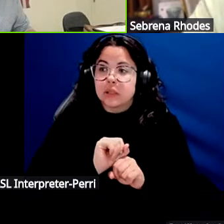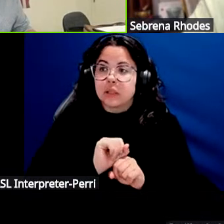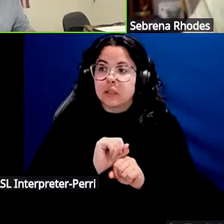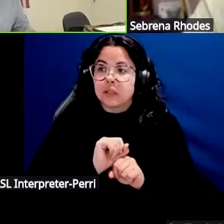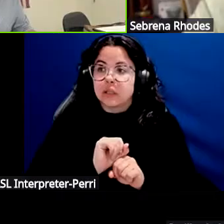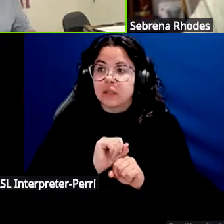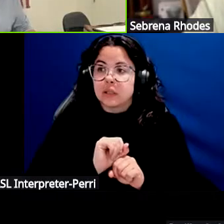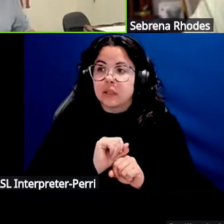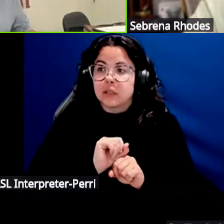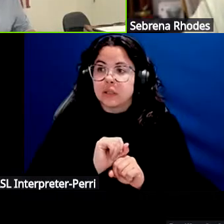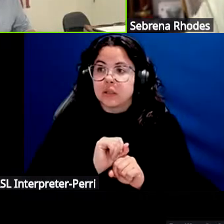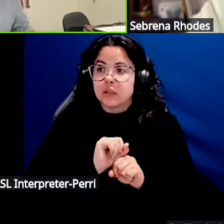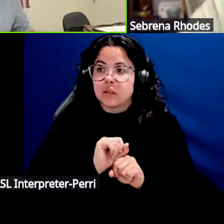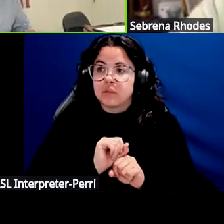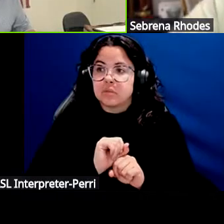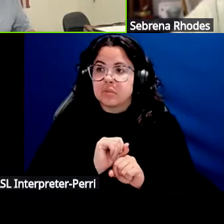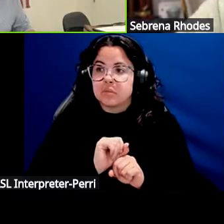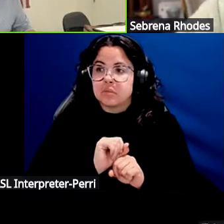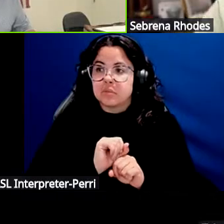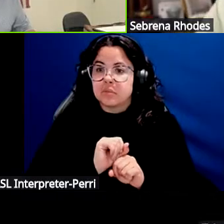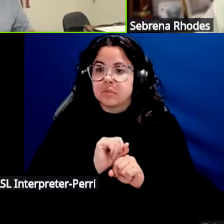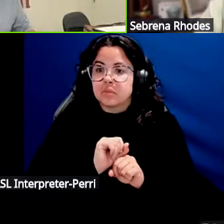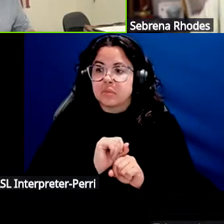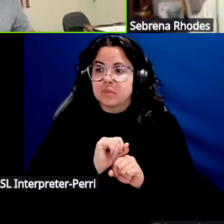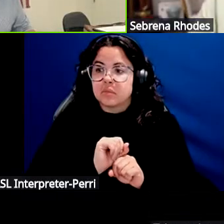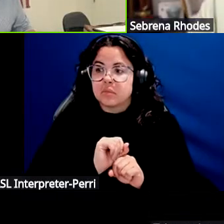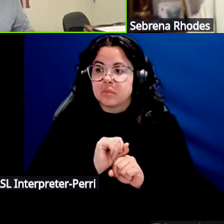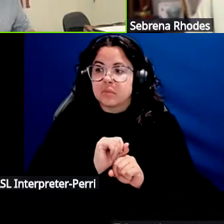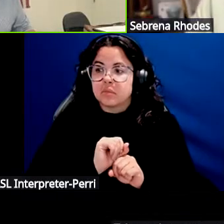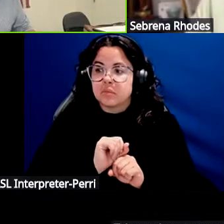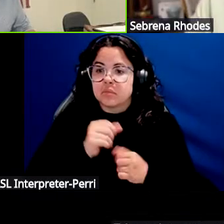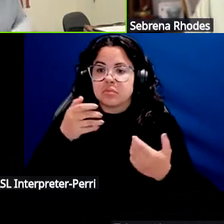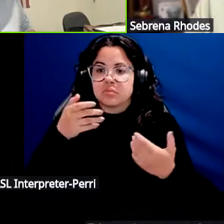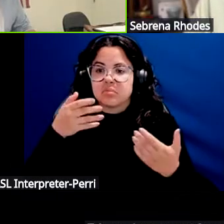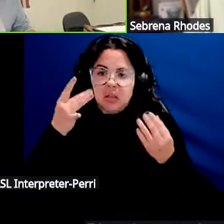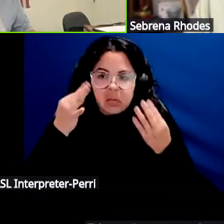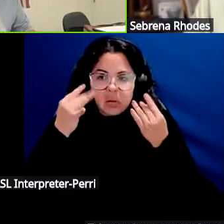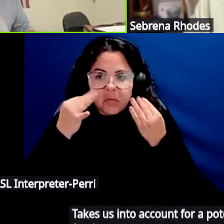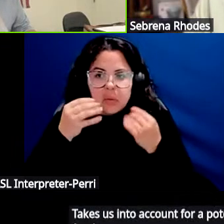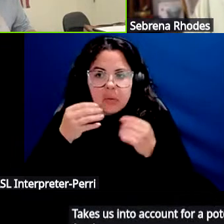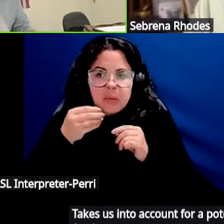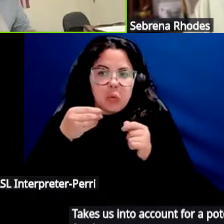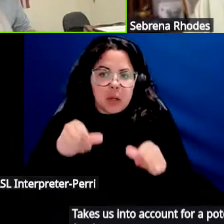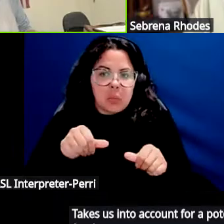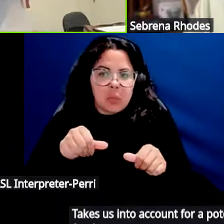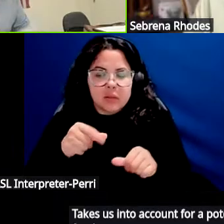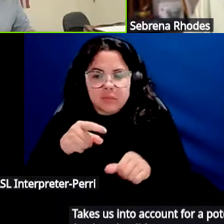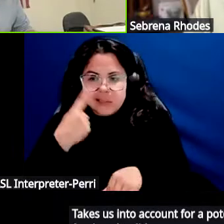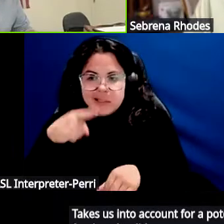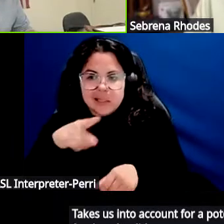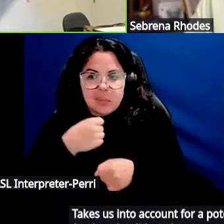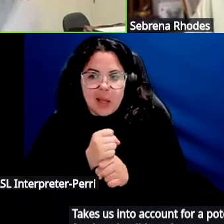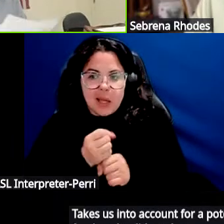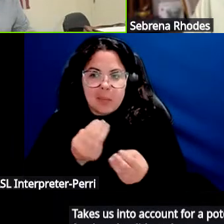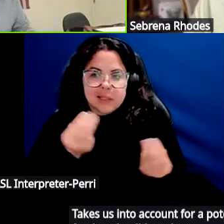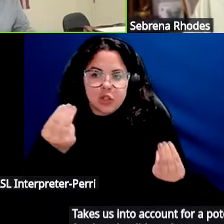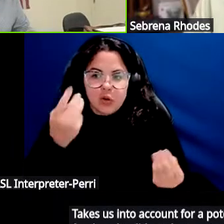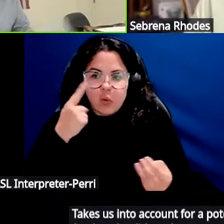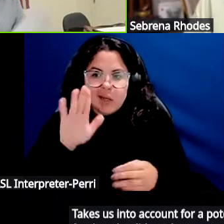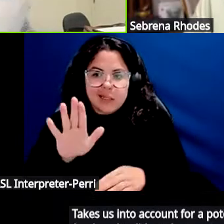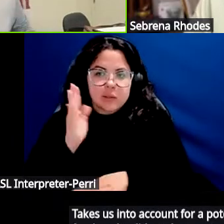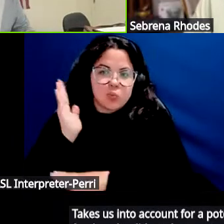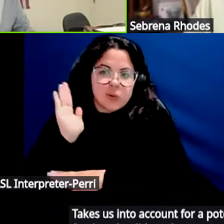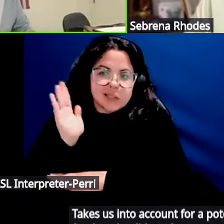takes this into account for a potential vote for him to get reimbursed for these funds, as he did produce materials for his